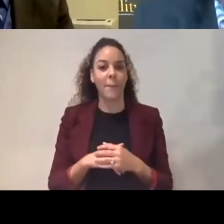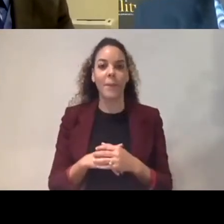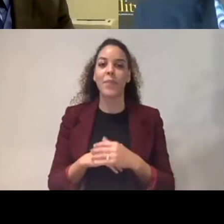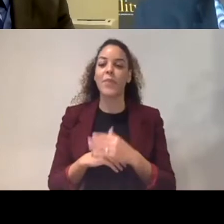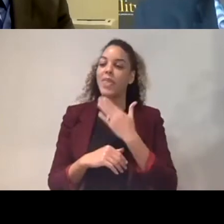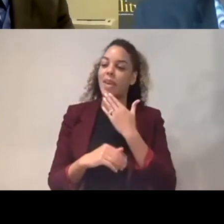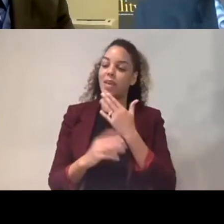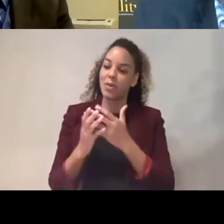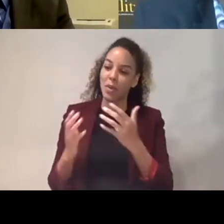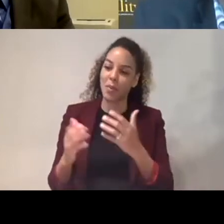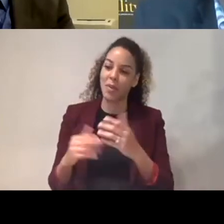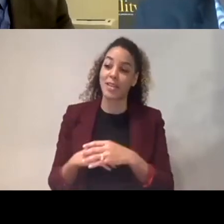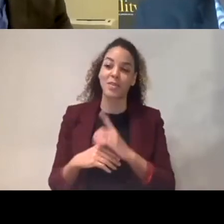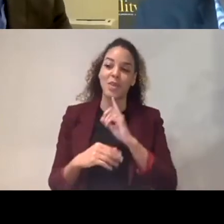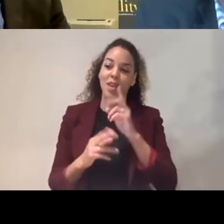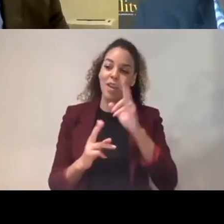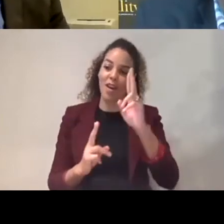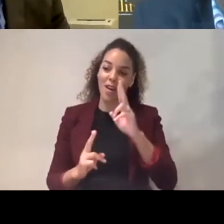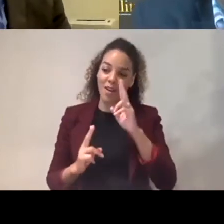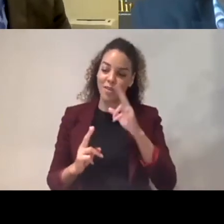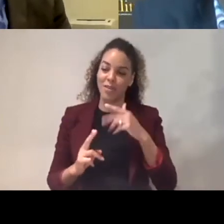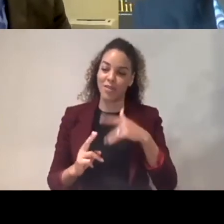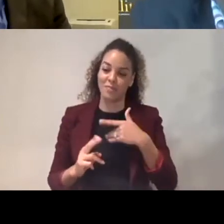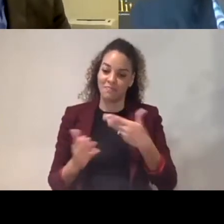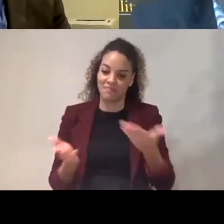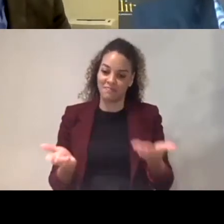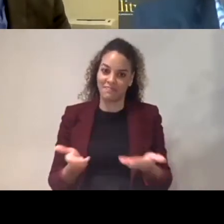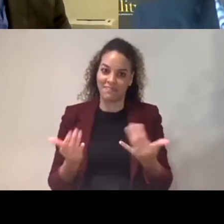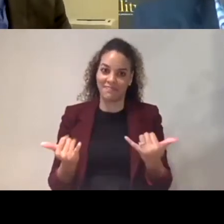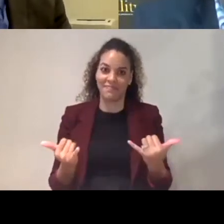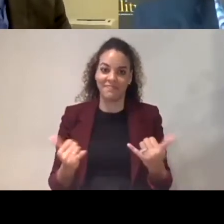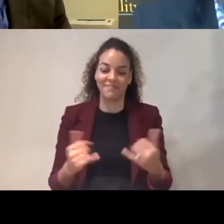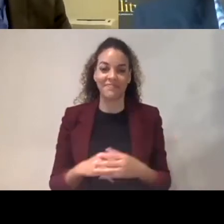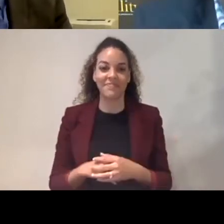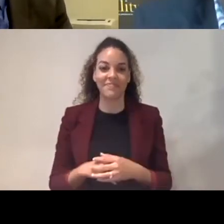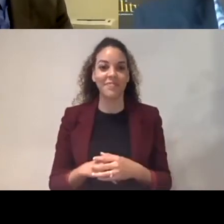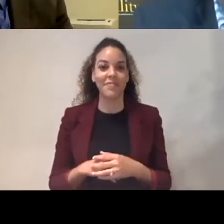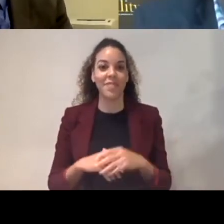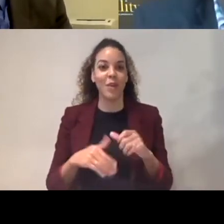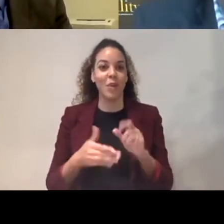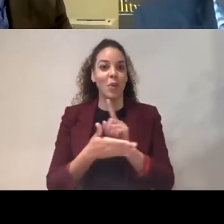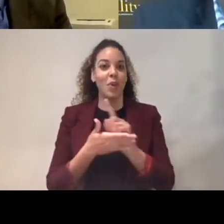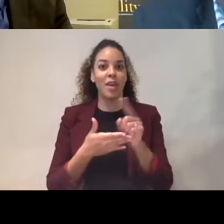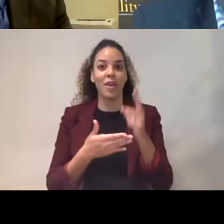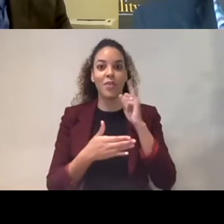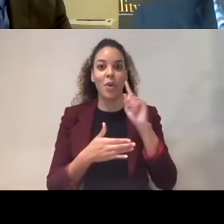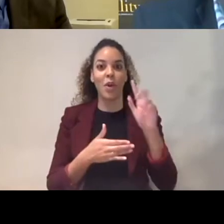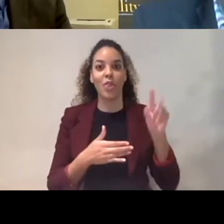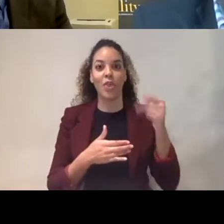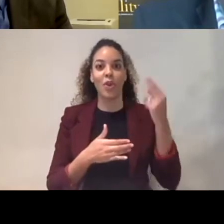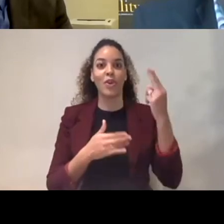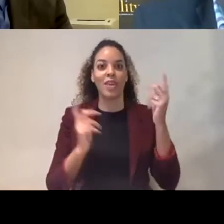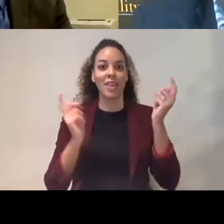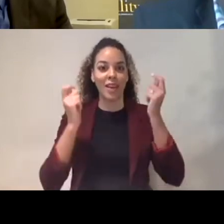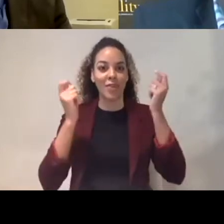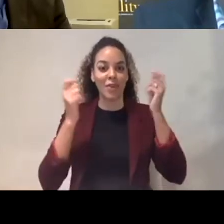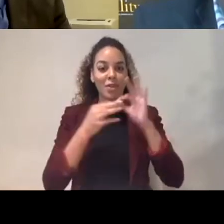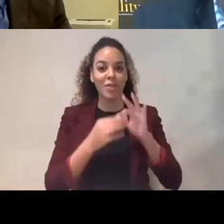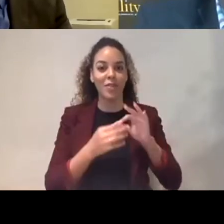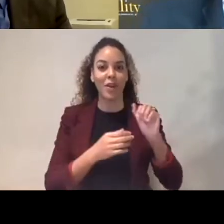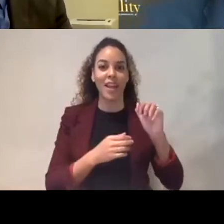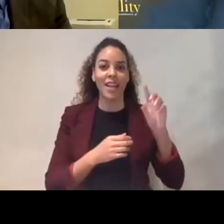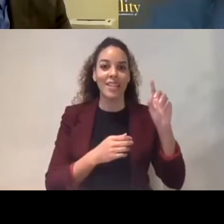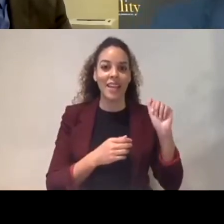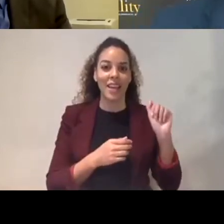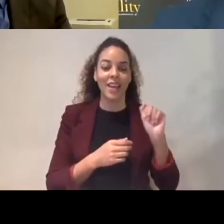true pleasure and honor to be here on the week of the 30th anniversary of the ADA.